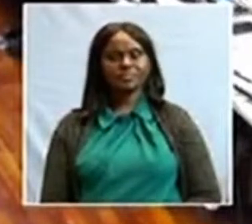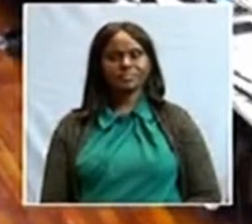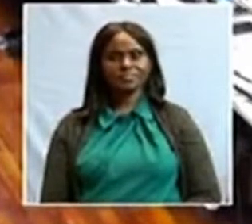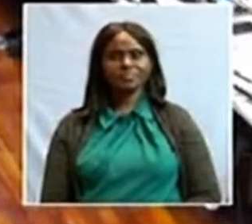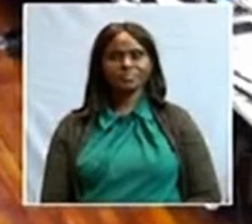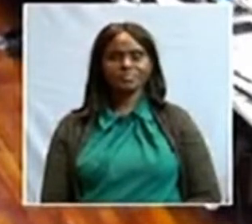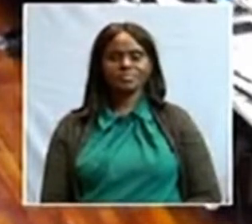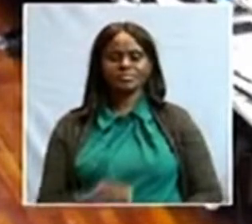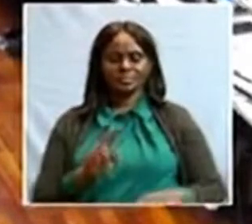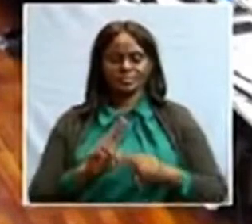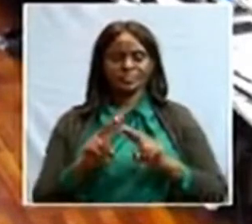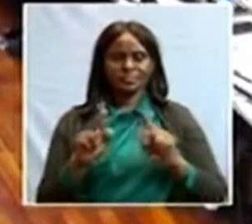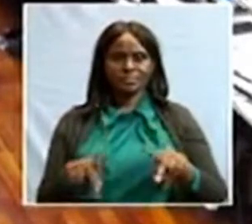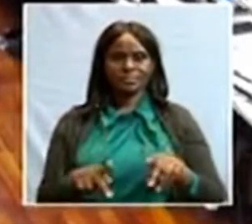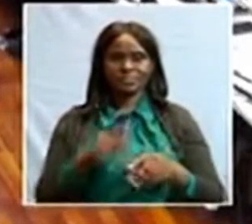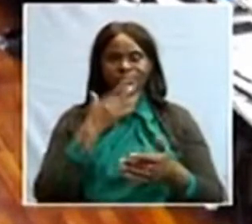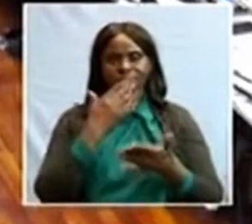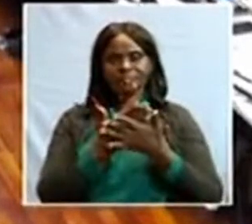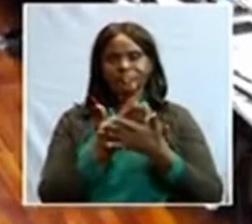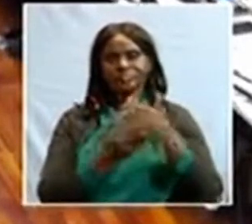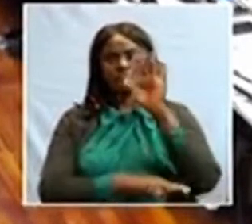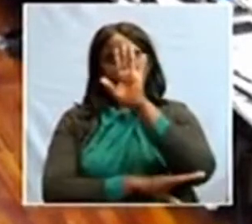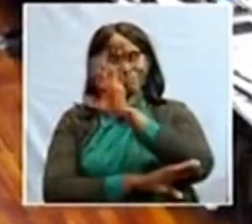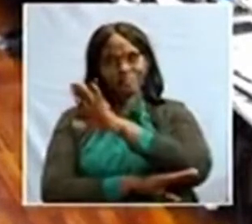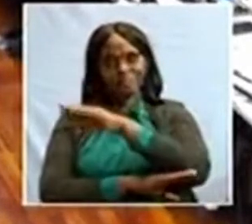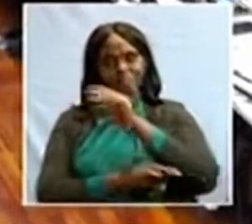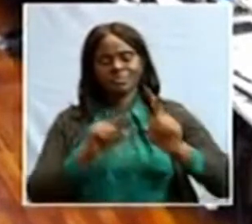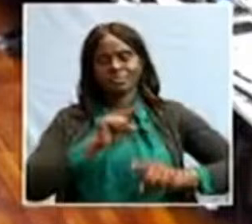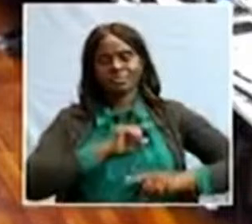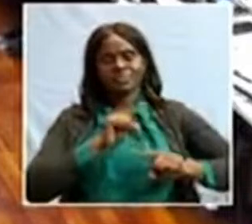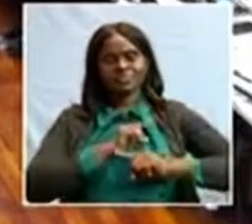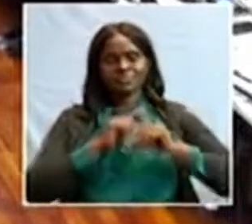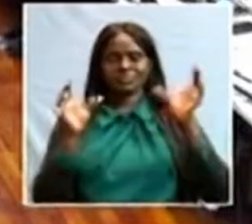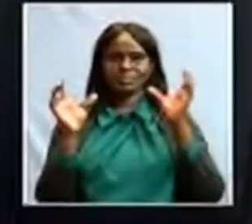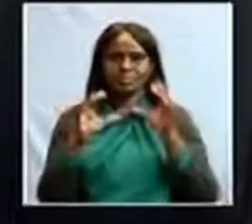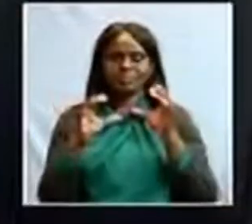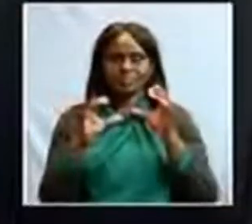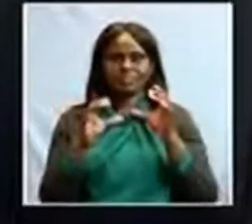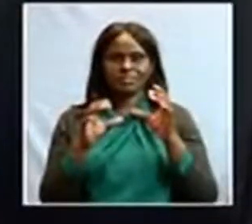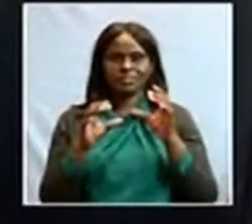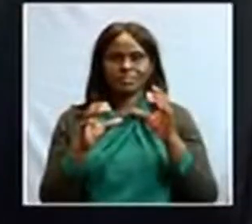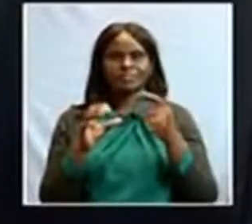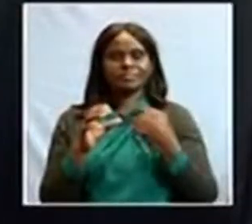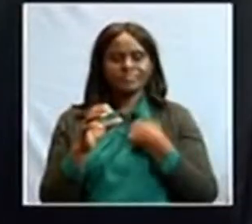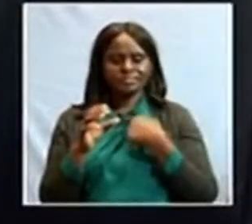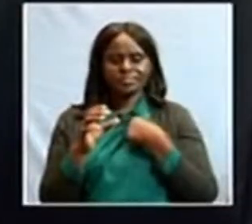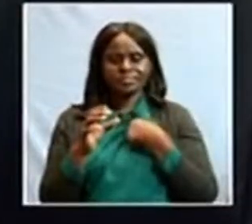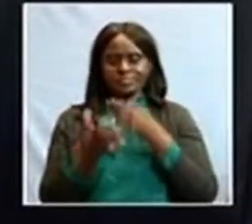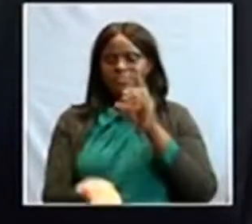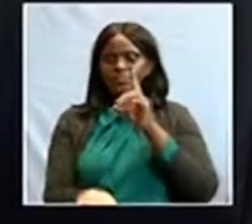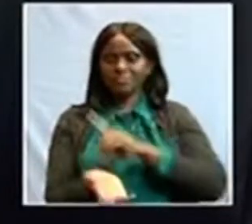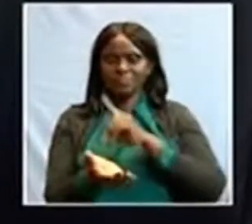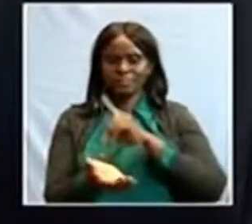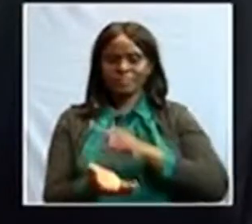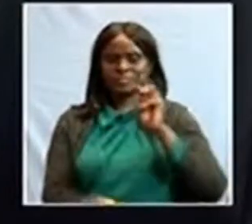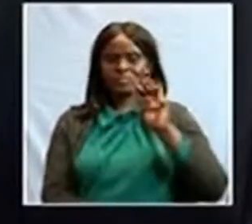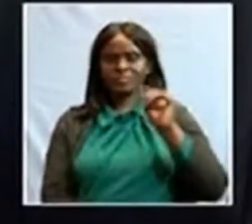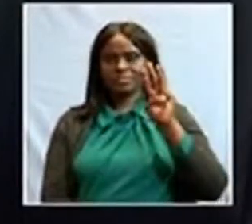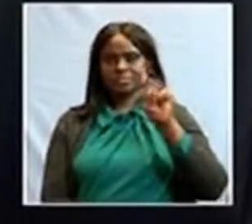Thank you, Chair. Good afternoon, Wangwa Town Council. I am Honorable Dr. Aaron